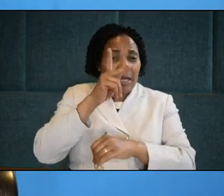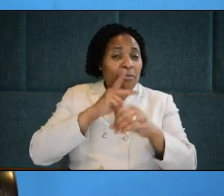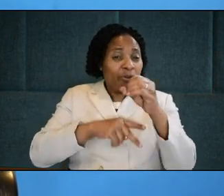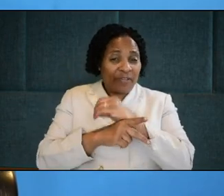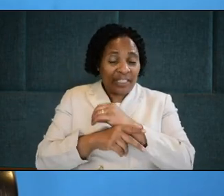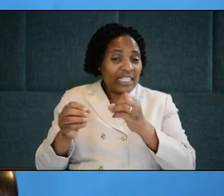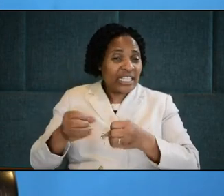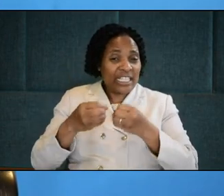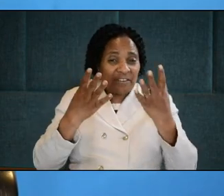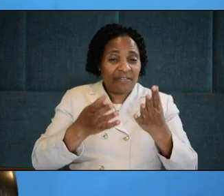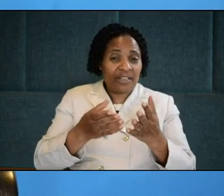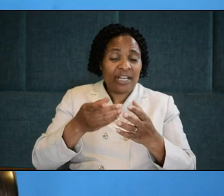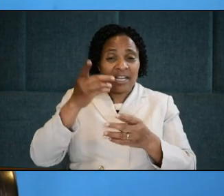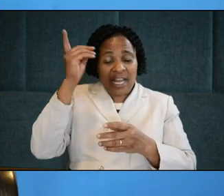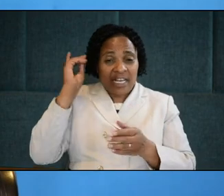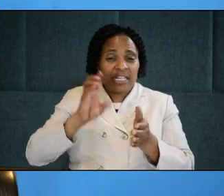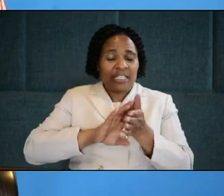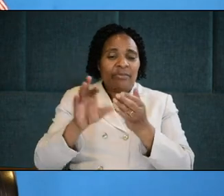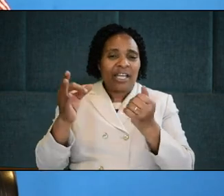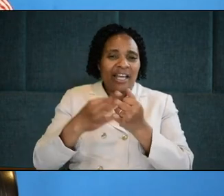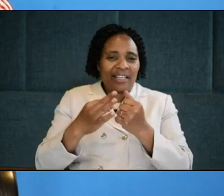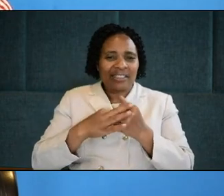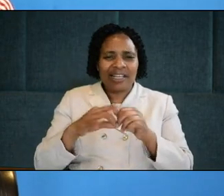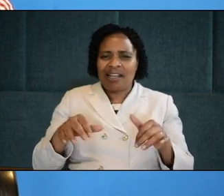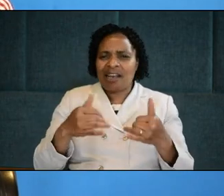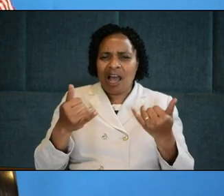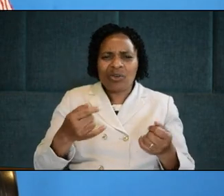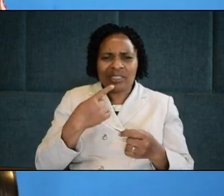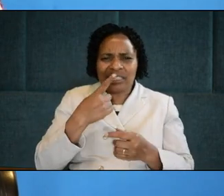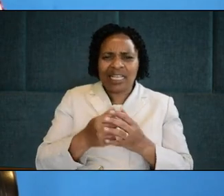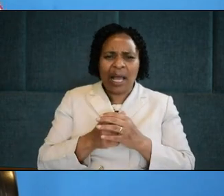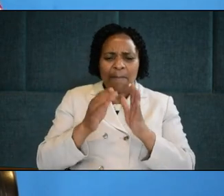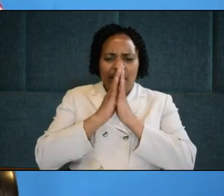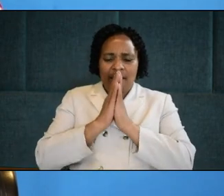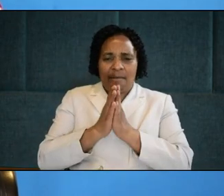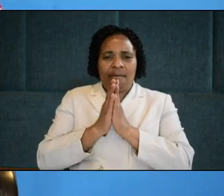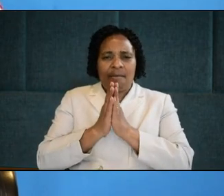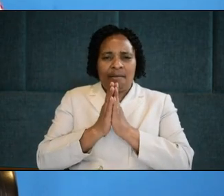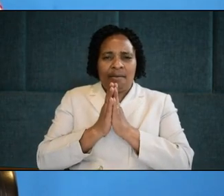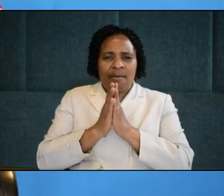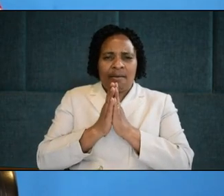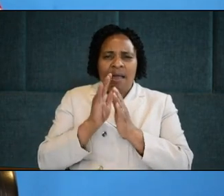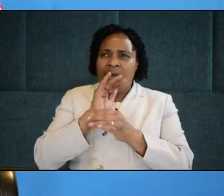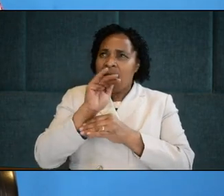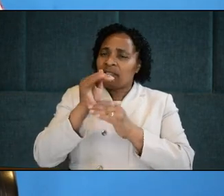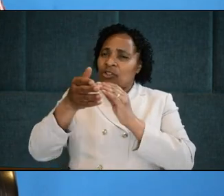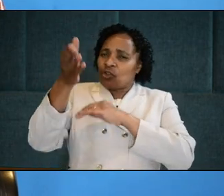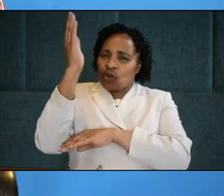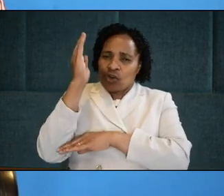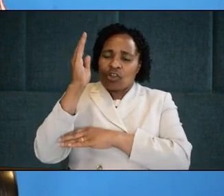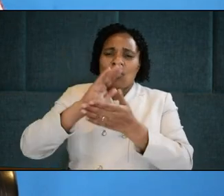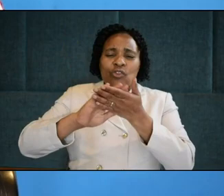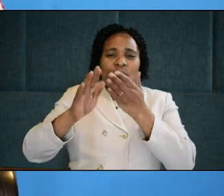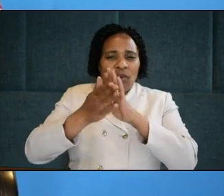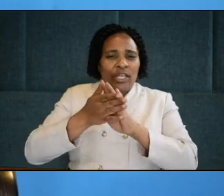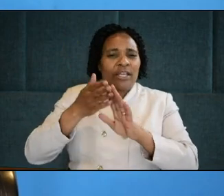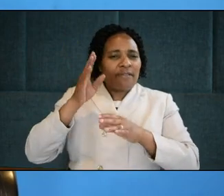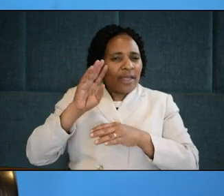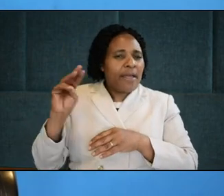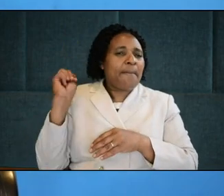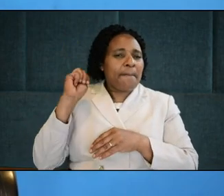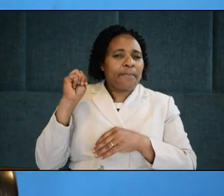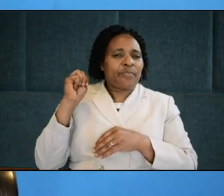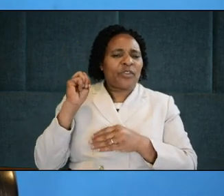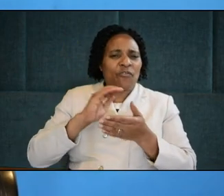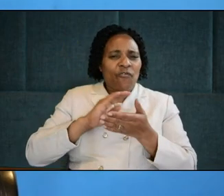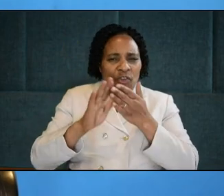been given in Daniel chapter 8, he now starts saying a prayer and is asking God to forgive him and